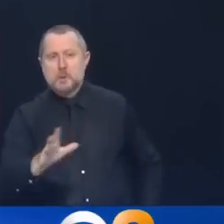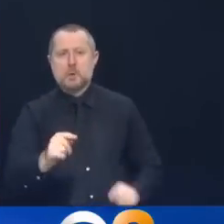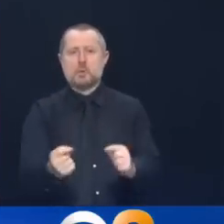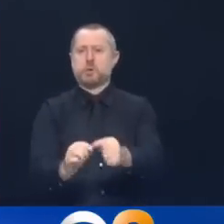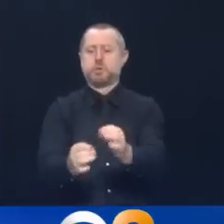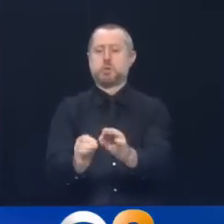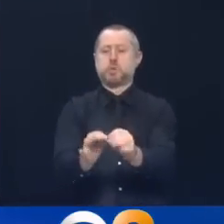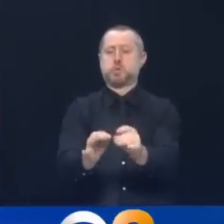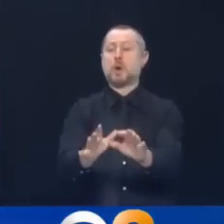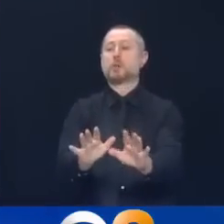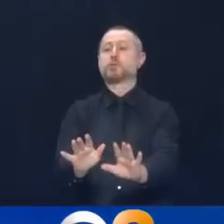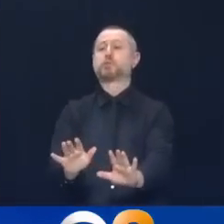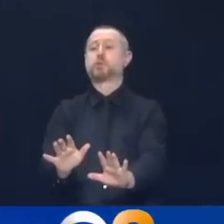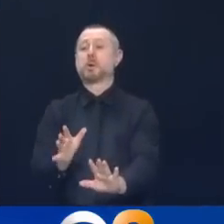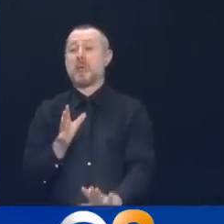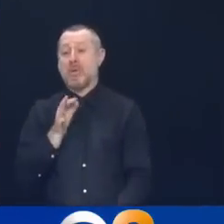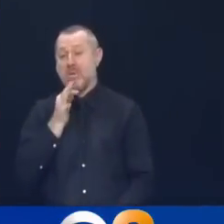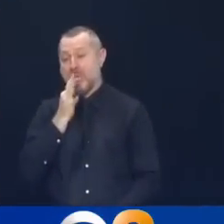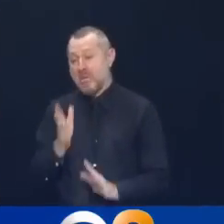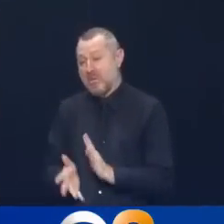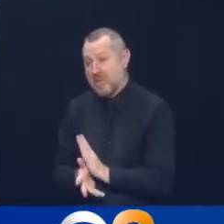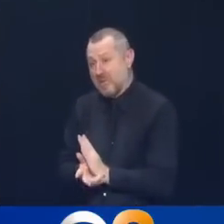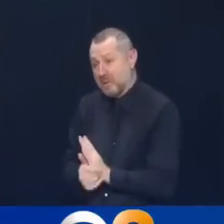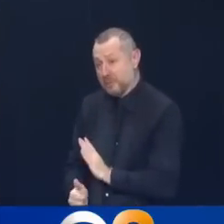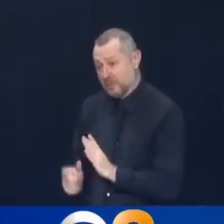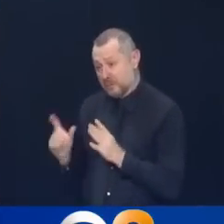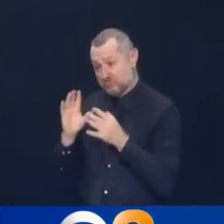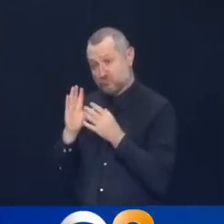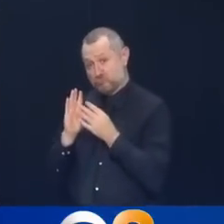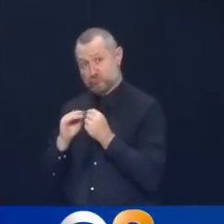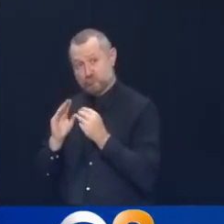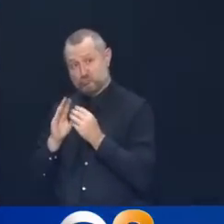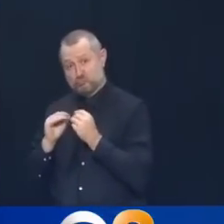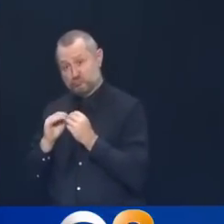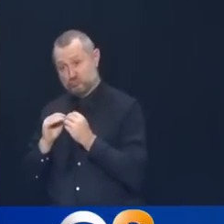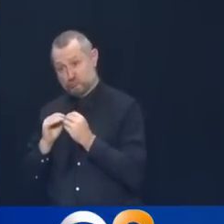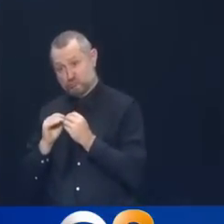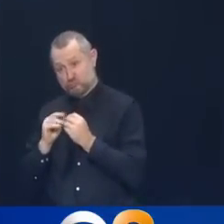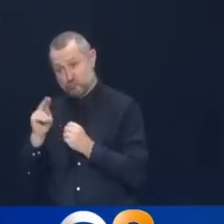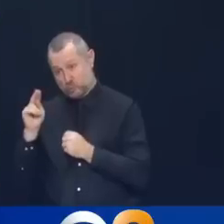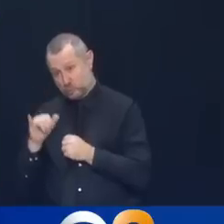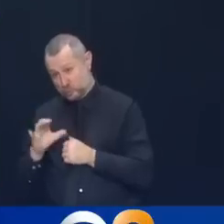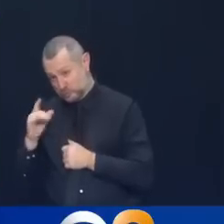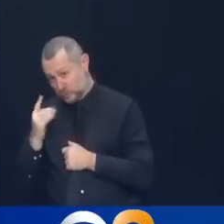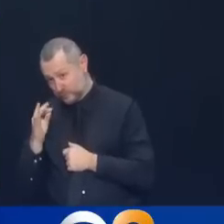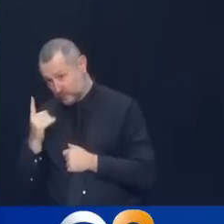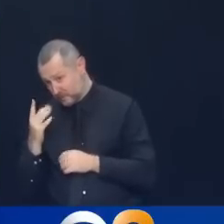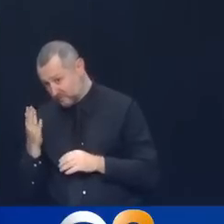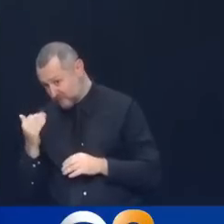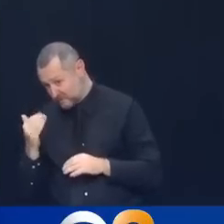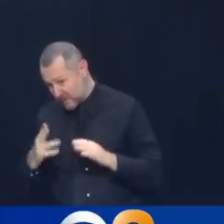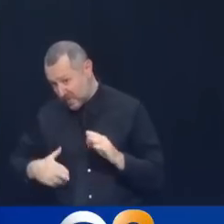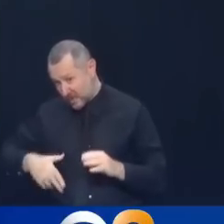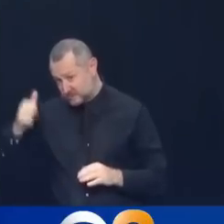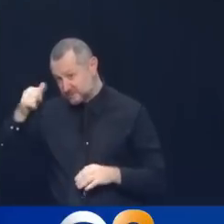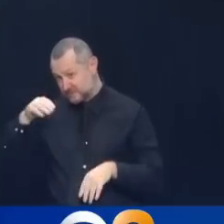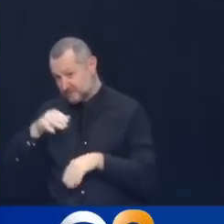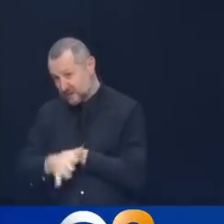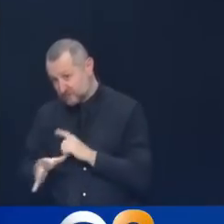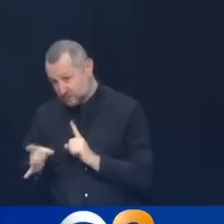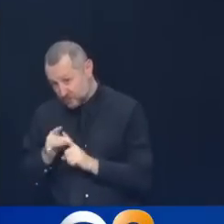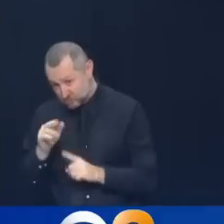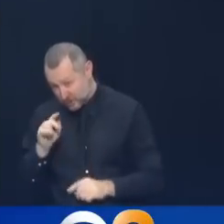New York is one of the 15 highest infection rates. That's what you